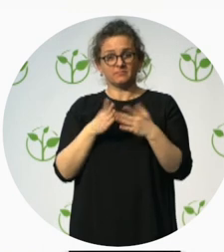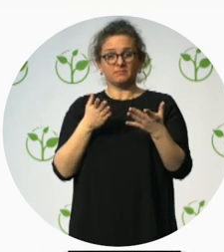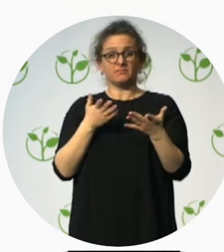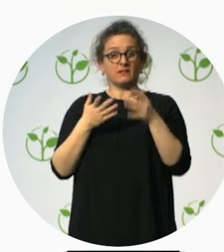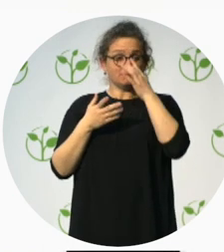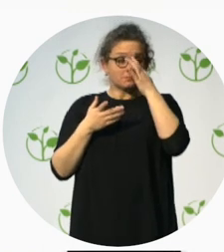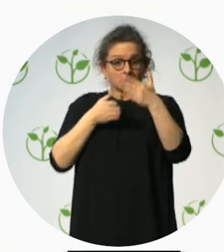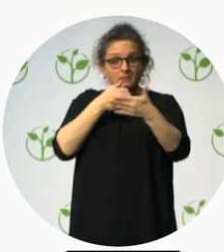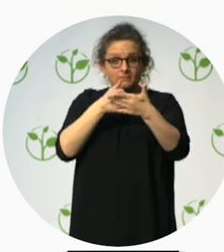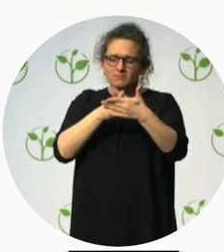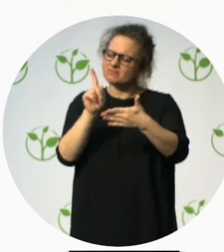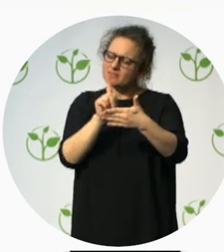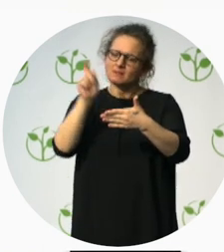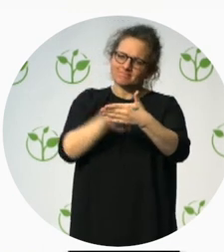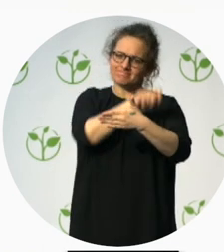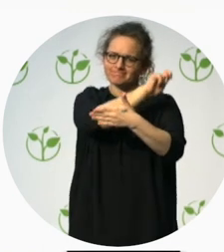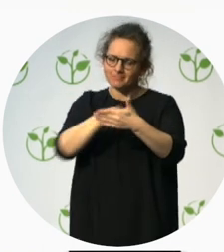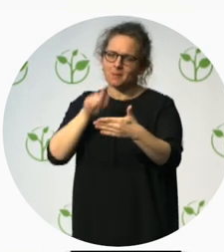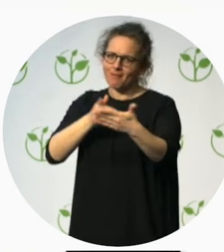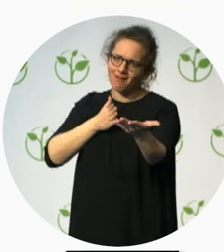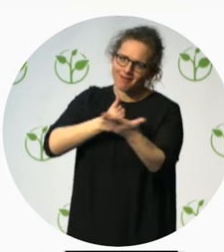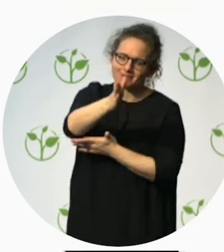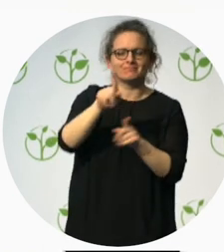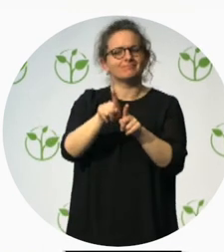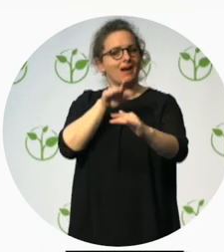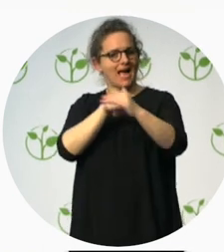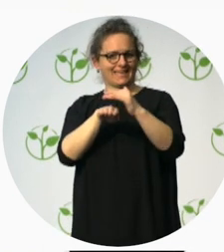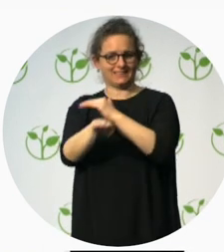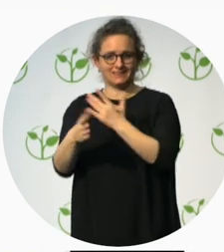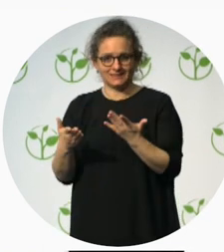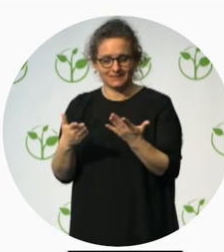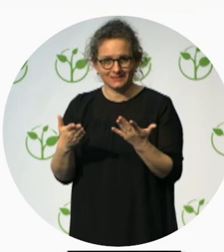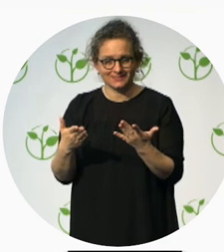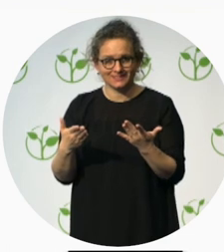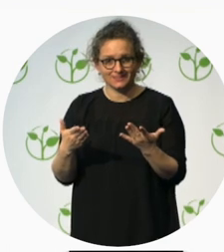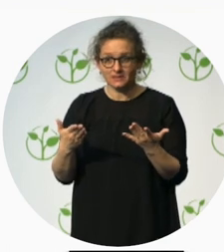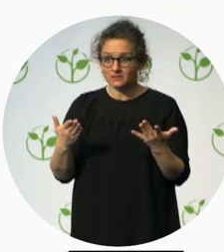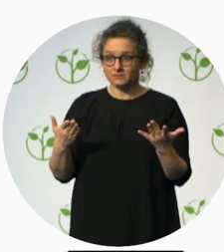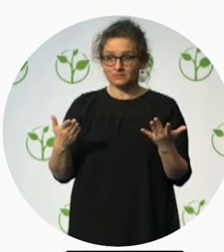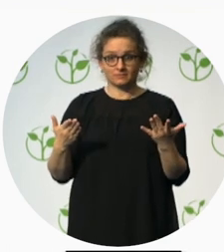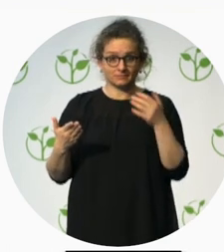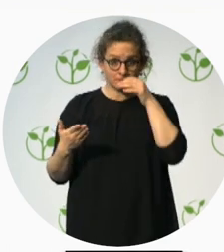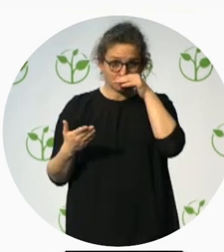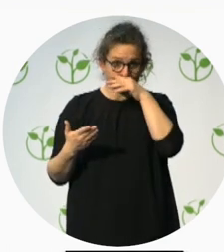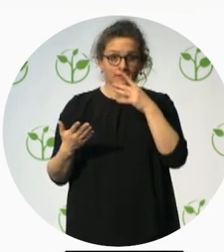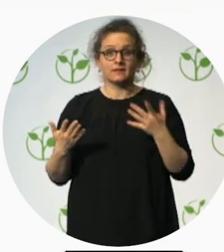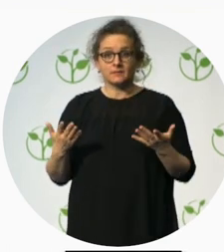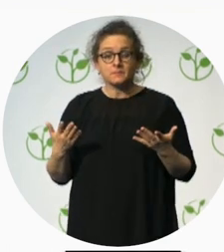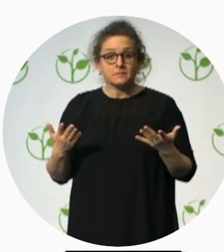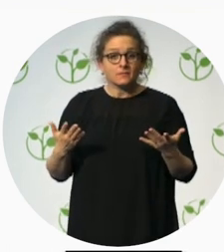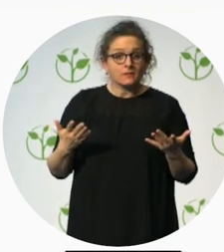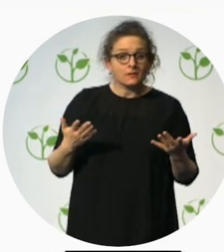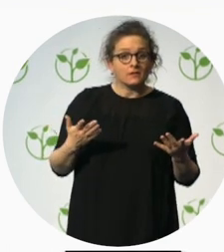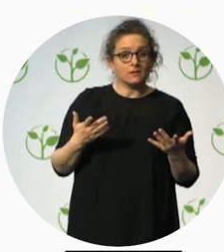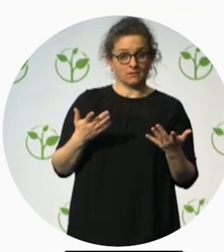This long journey of ours towards a zero barrier world is not easy. It